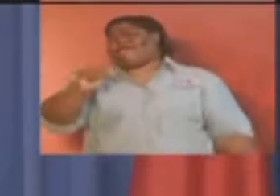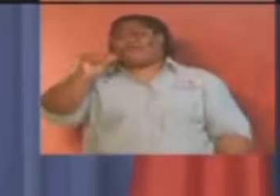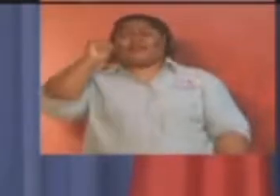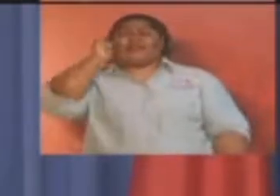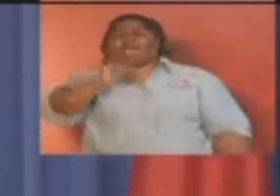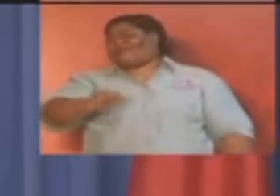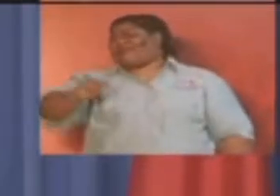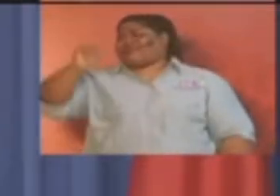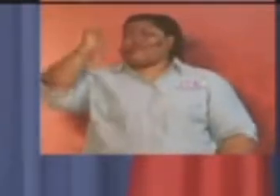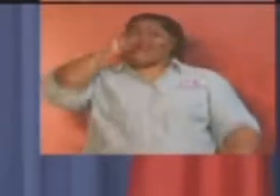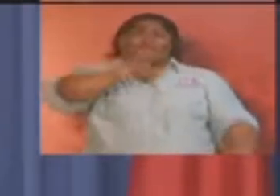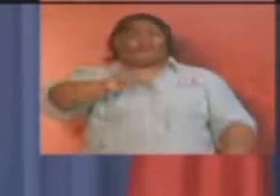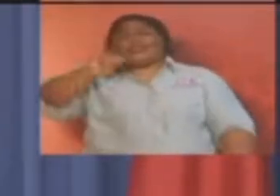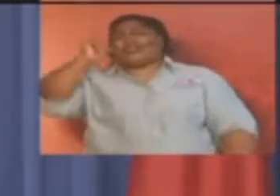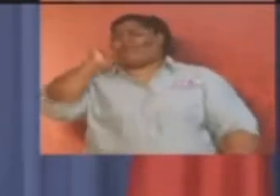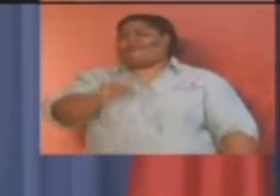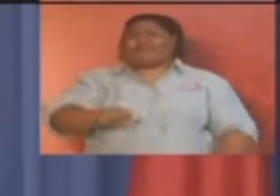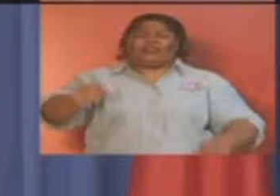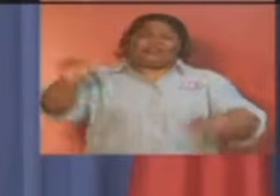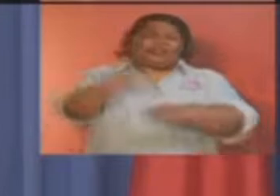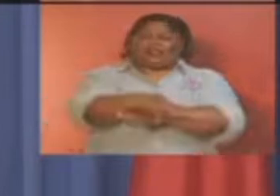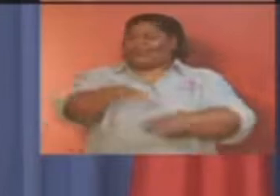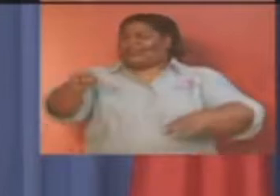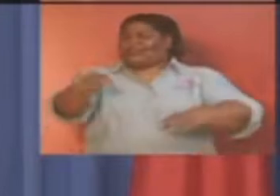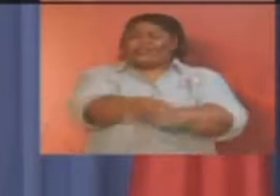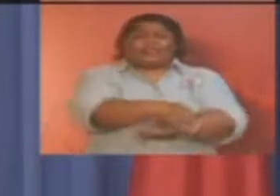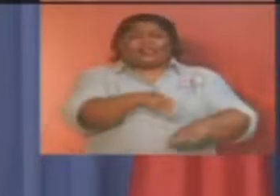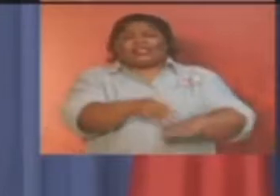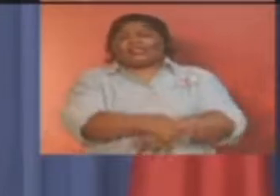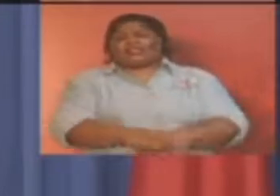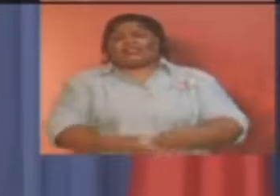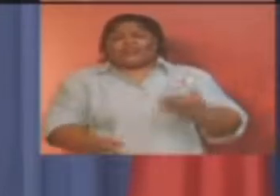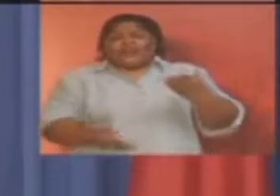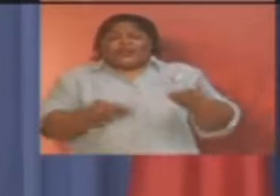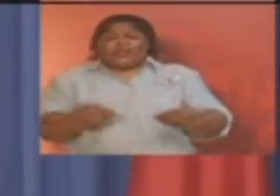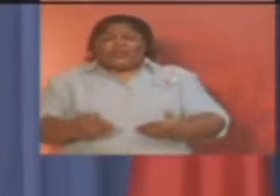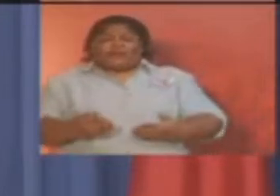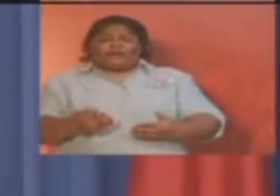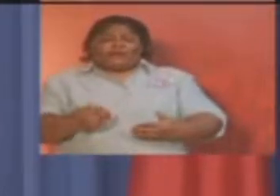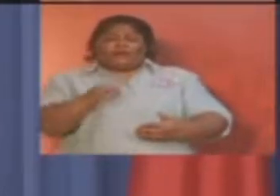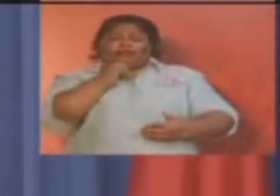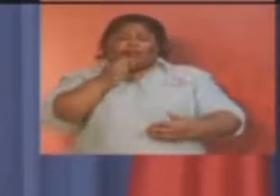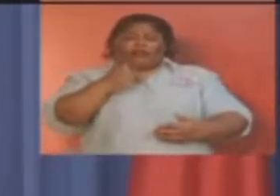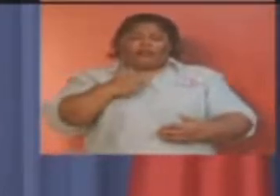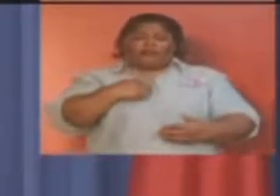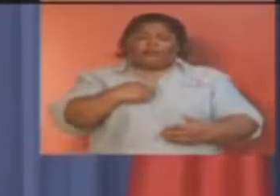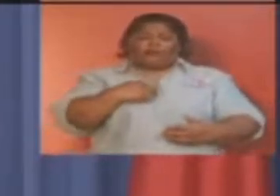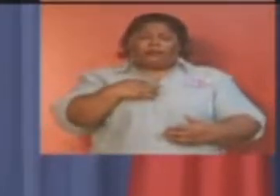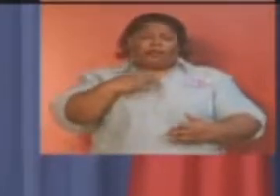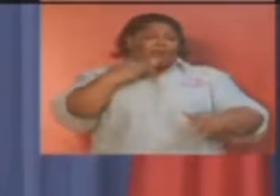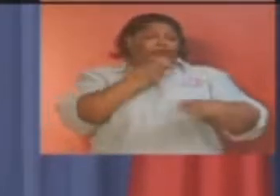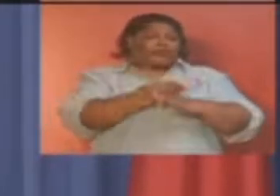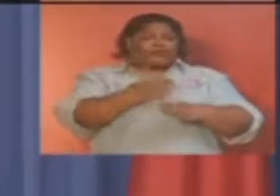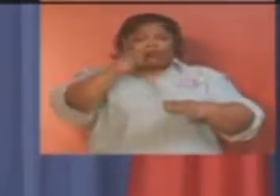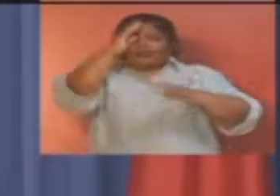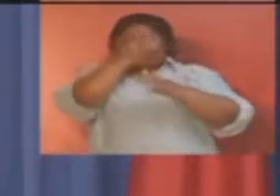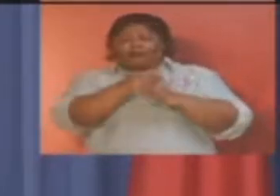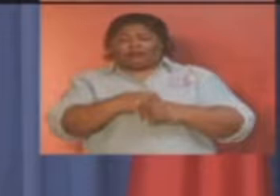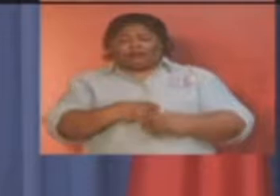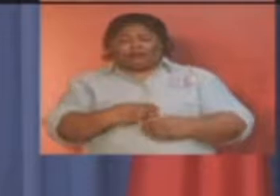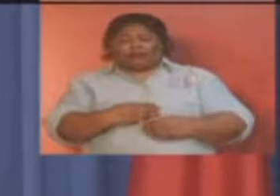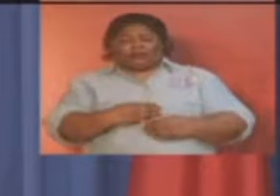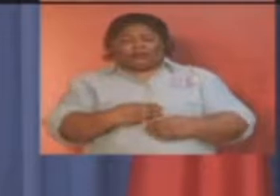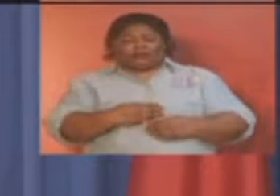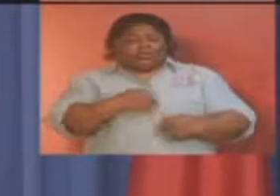second out. We may not be that person's mother or dad, but it's our patient. It matters